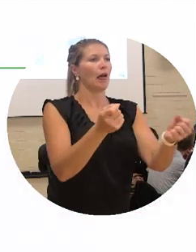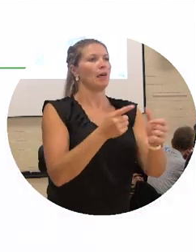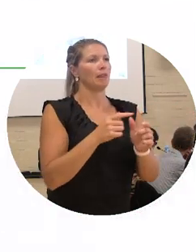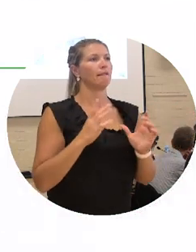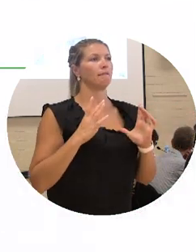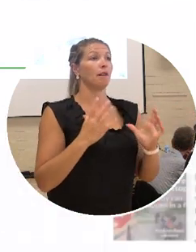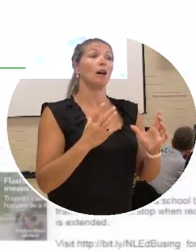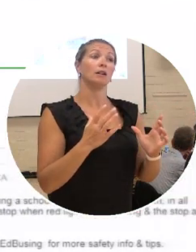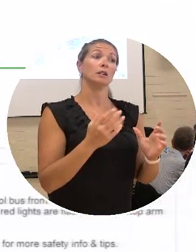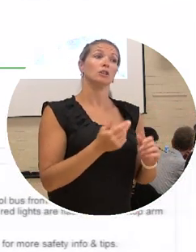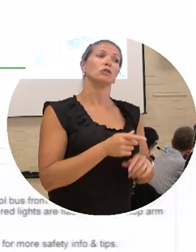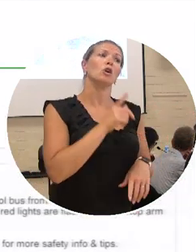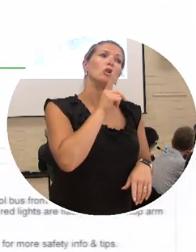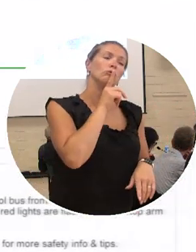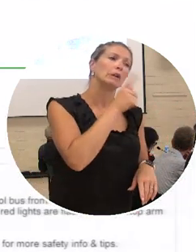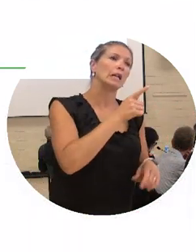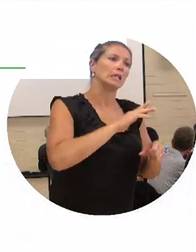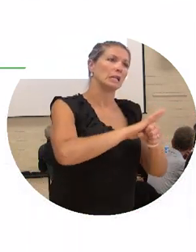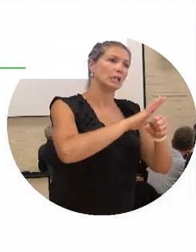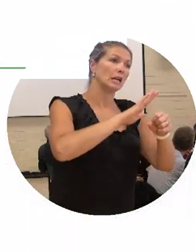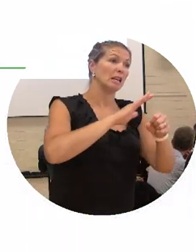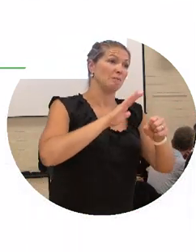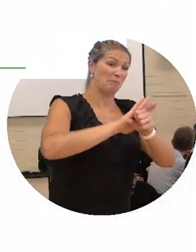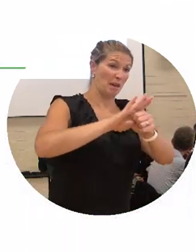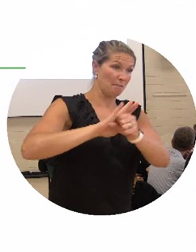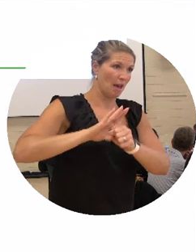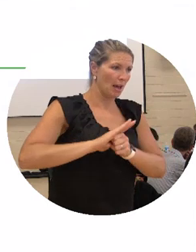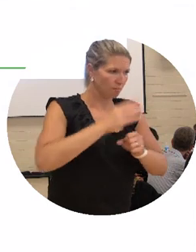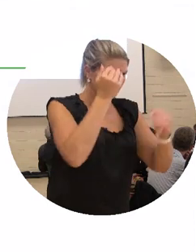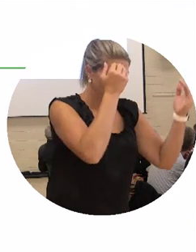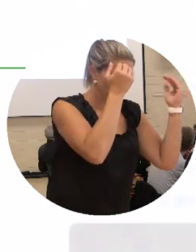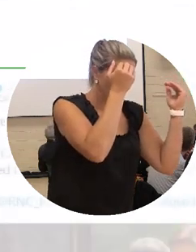That was a very successful campaign.